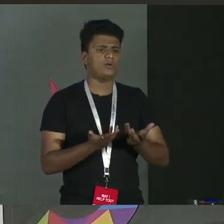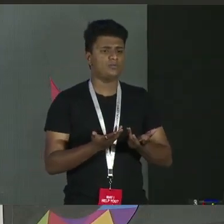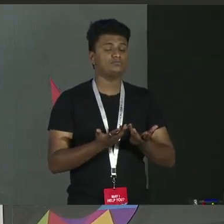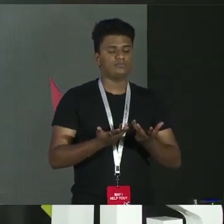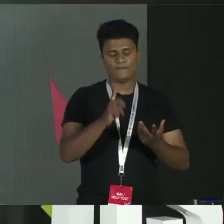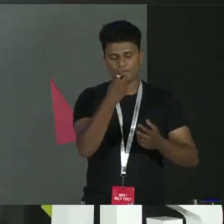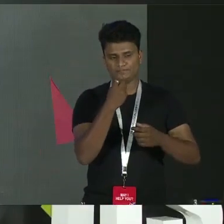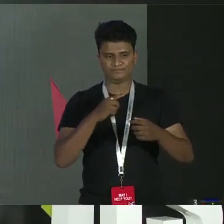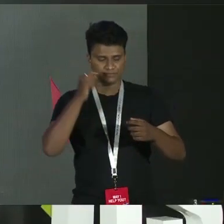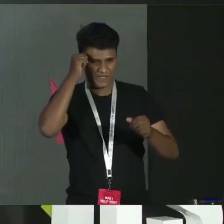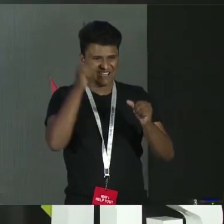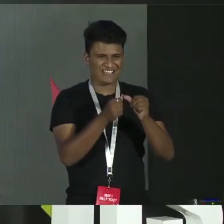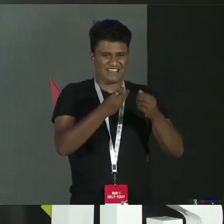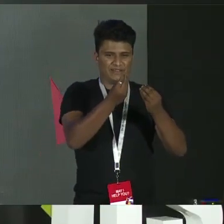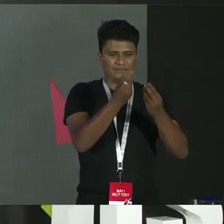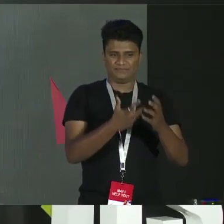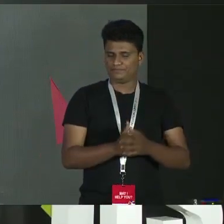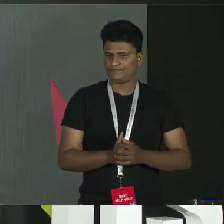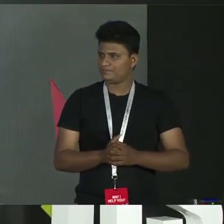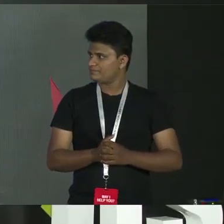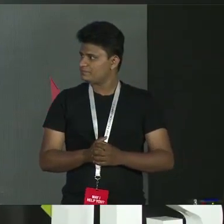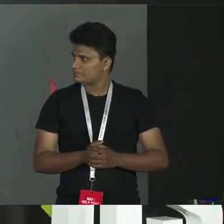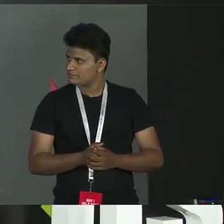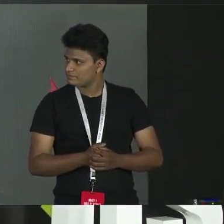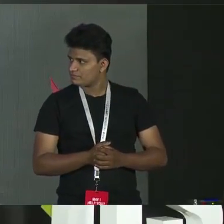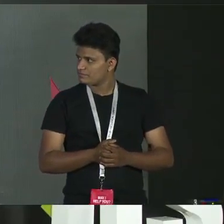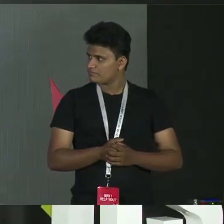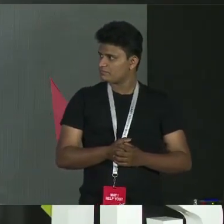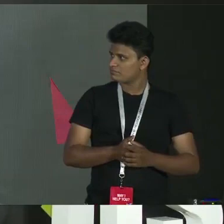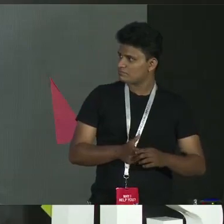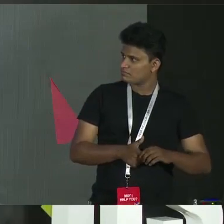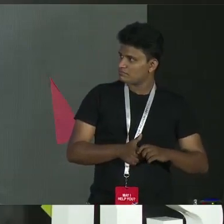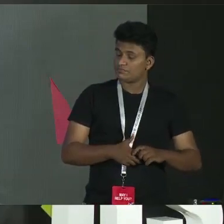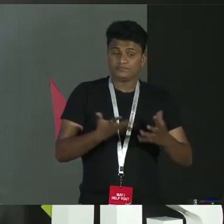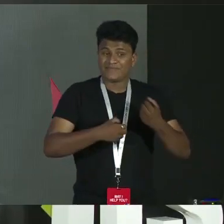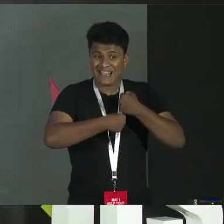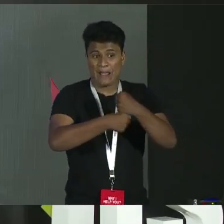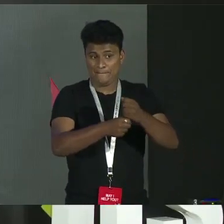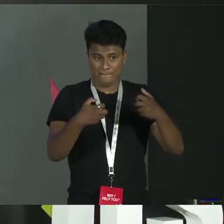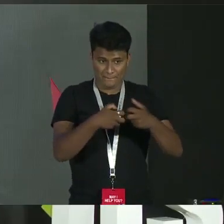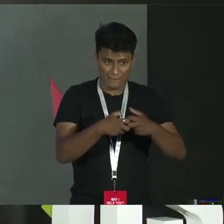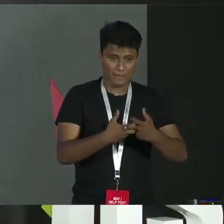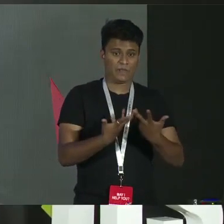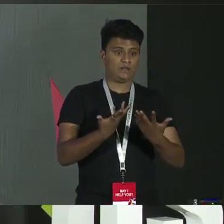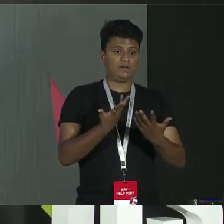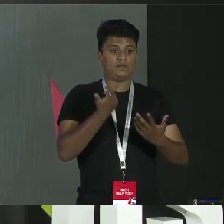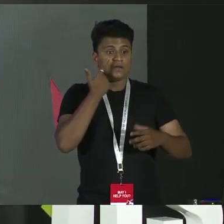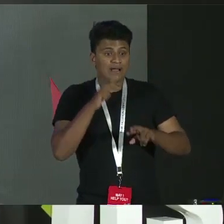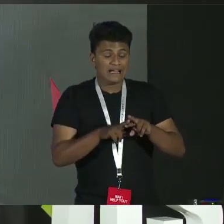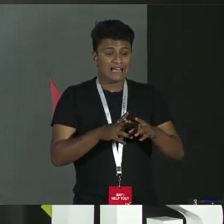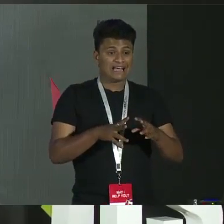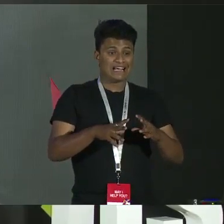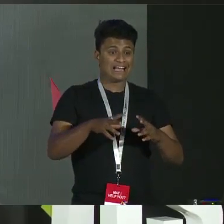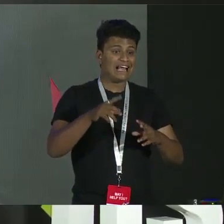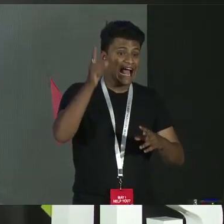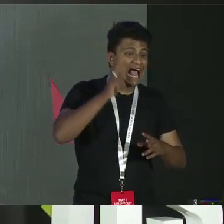in mind when designing accessible products and services. One thing is screen reader compatibility.